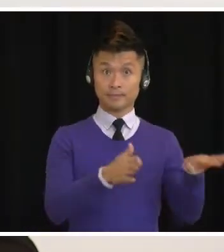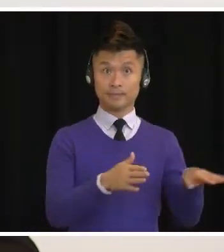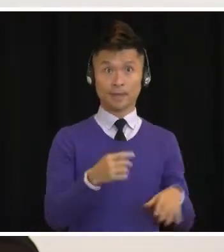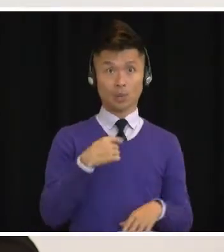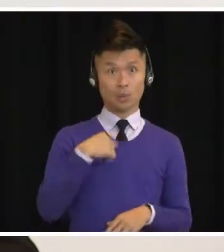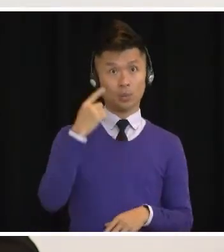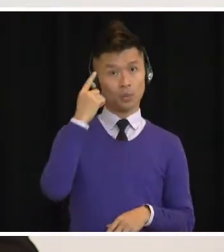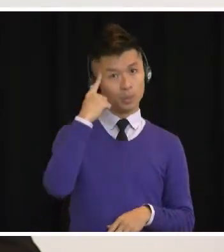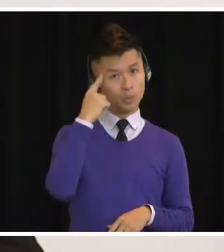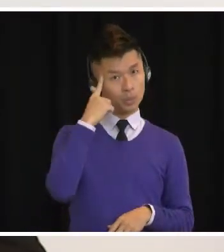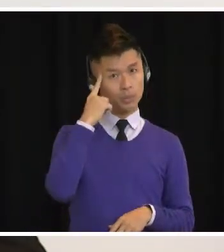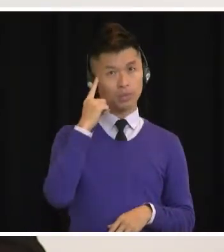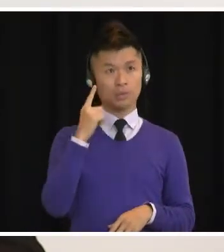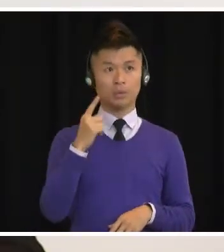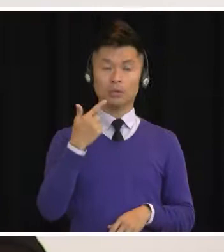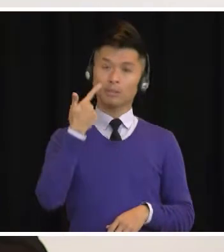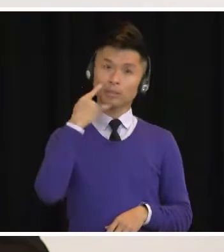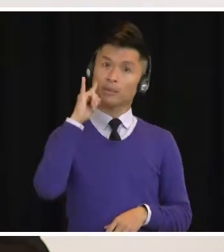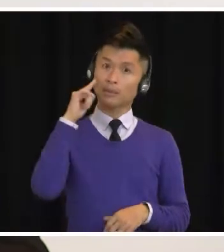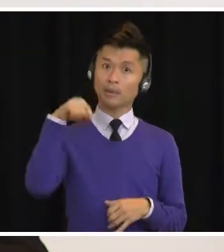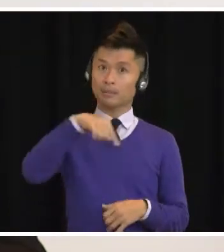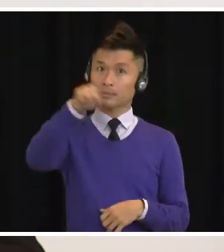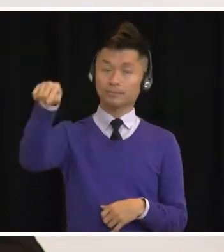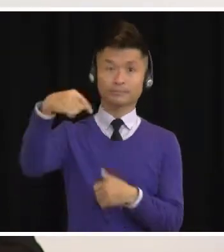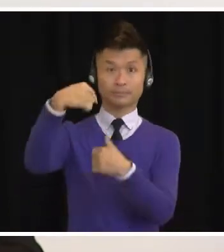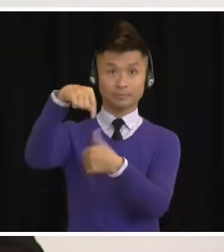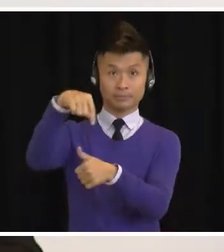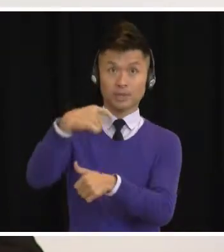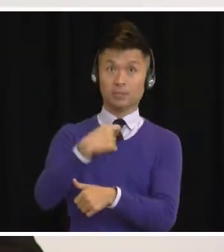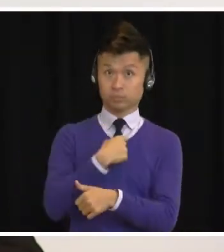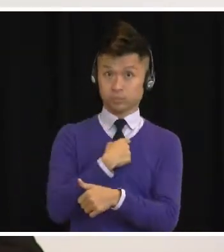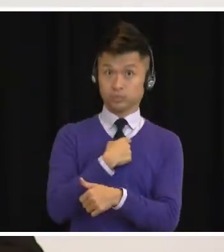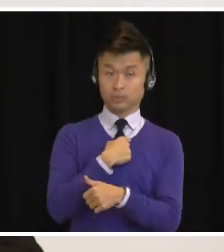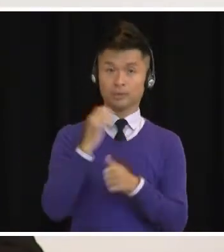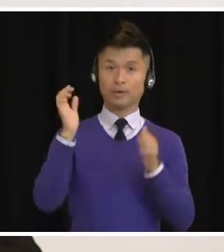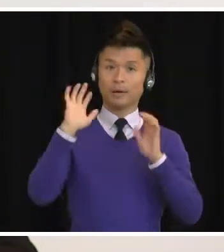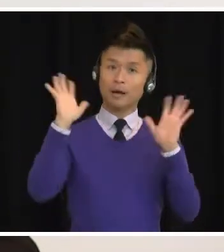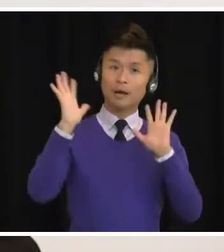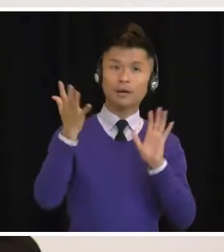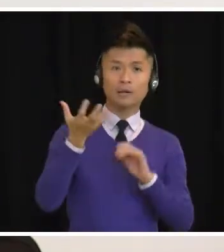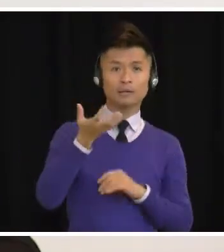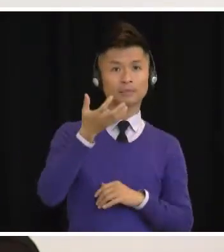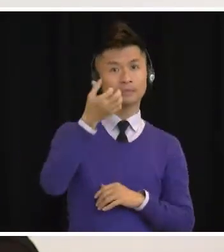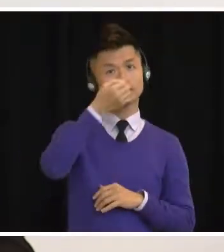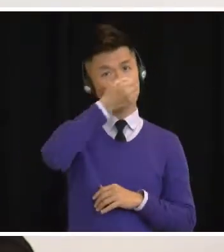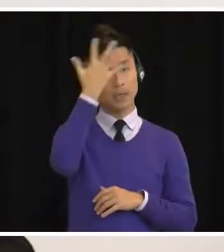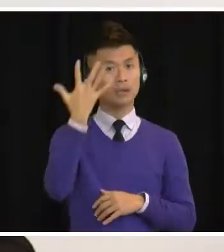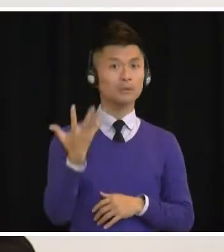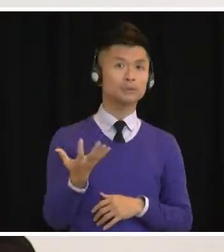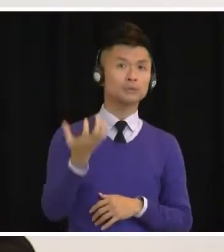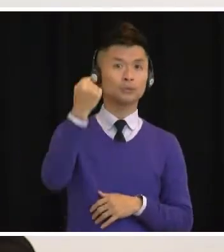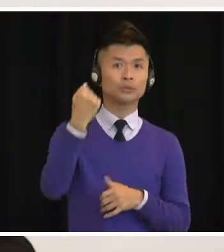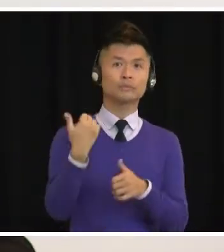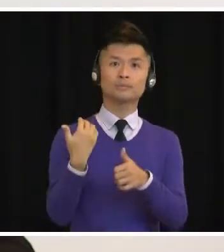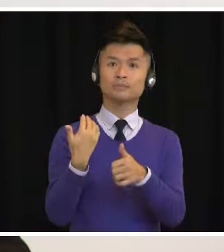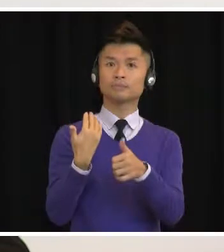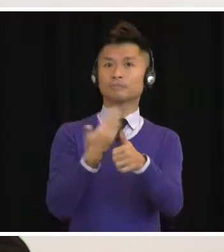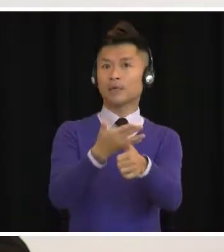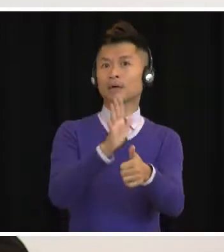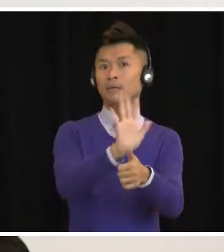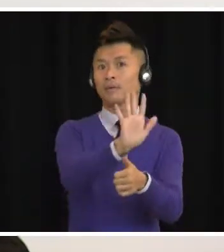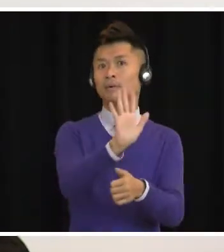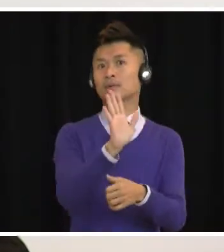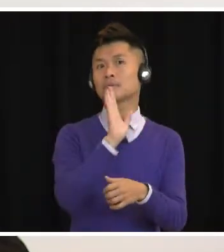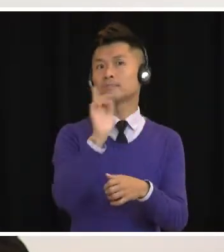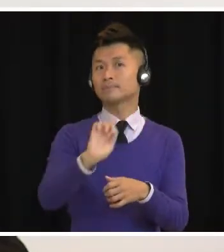teach parents about children's rights, or to make better the dialogue between